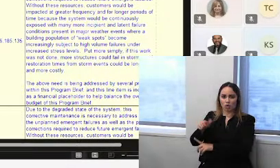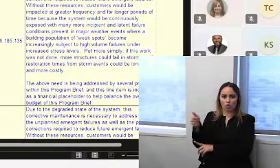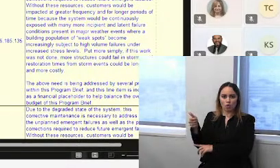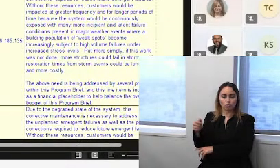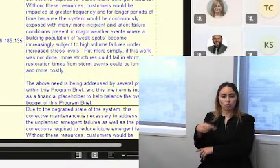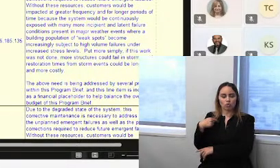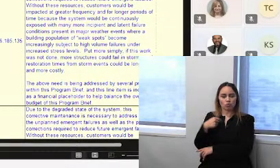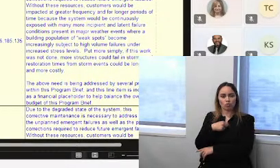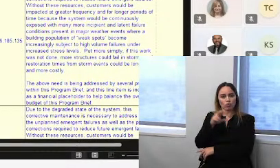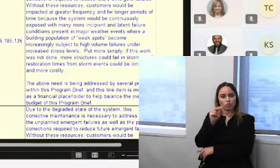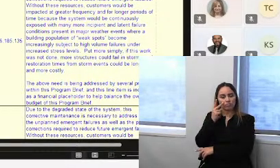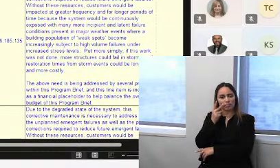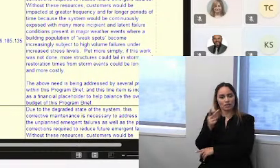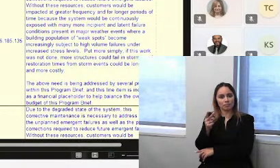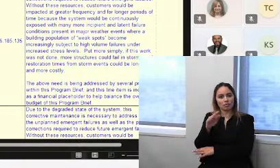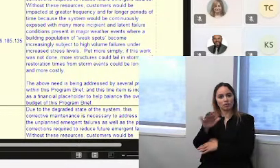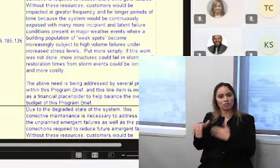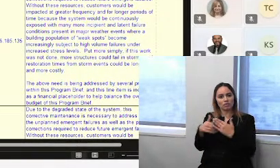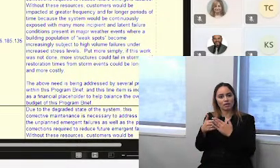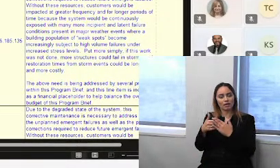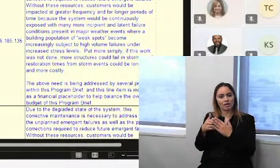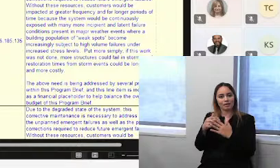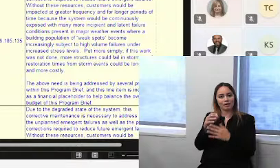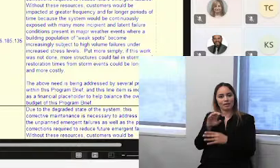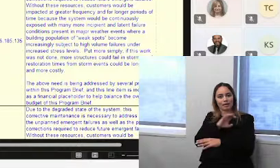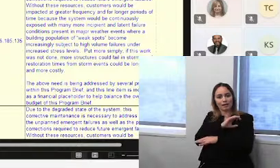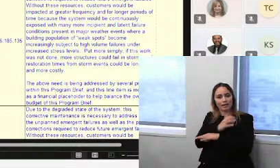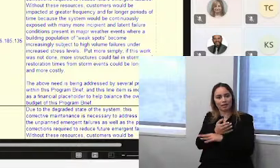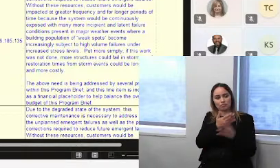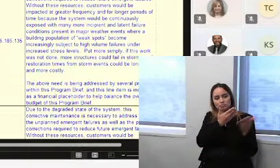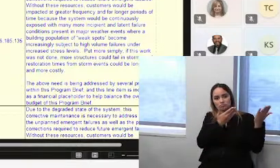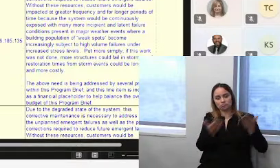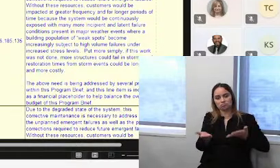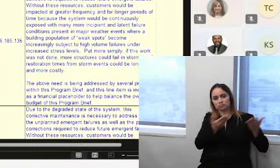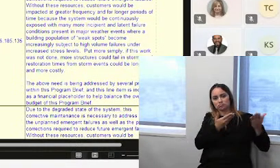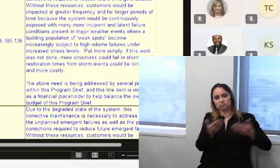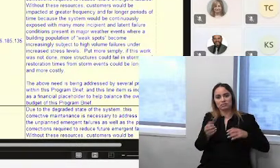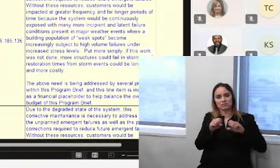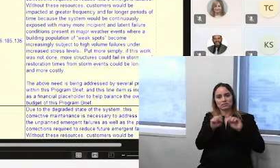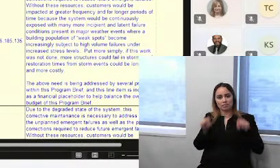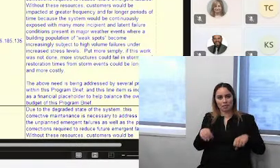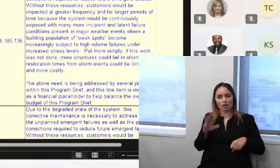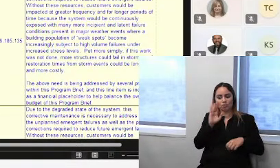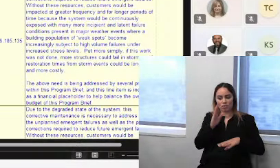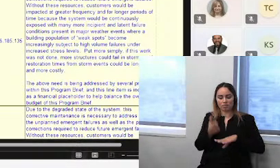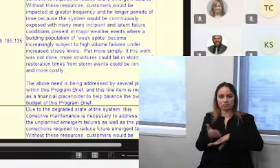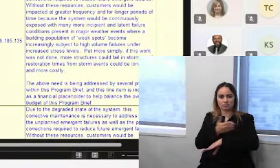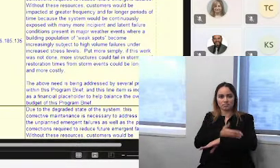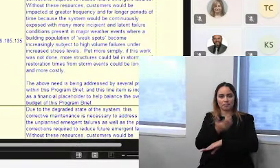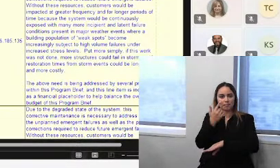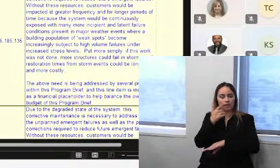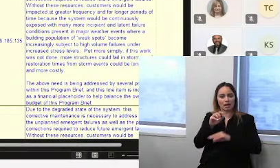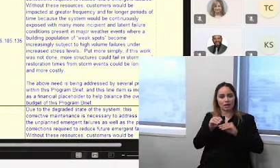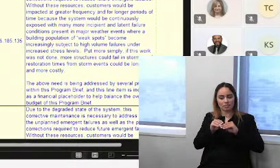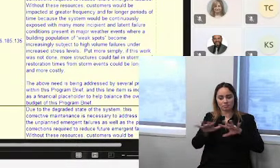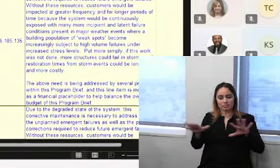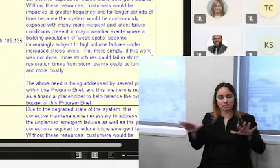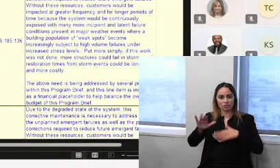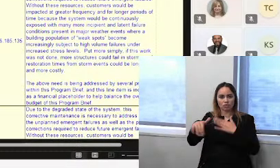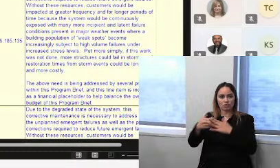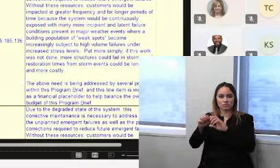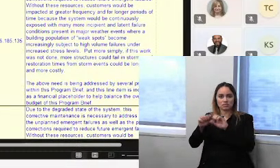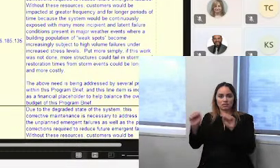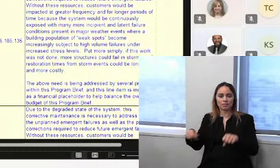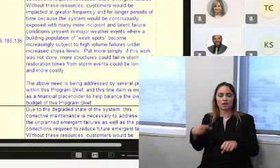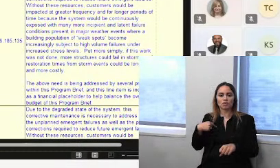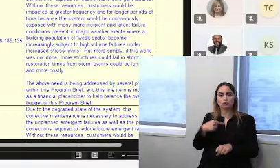of all the exported energy that these systems will be producing for the rest of the system. So we're only looking at one part of the equation. We're not